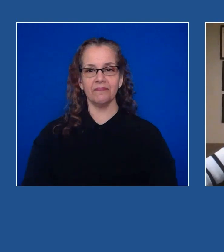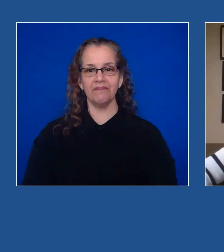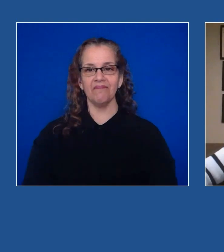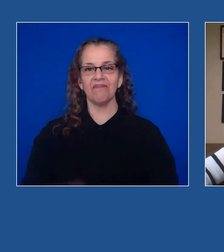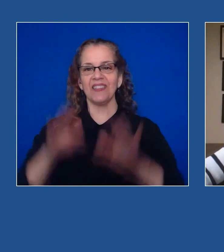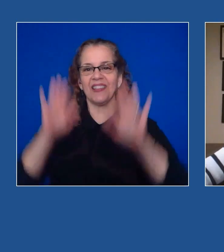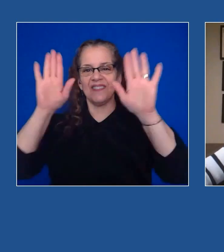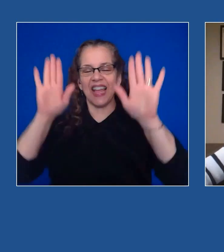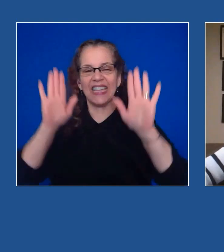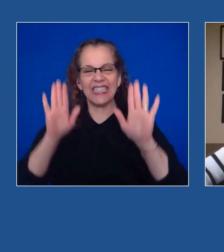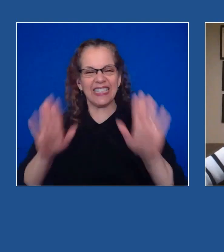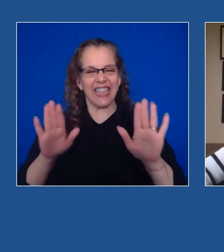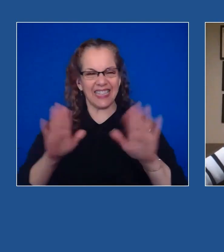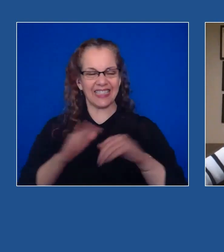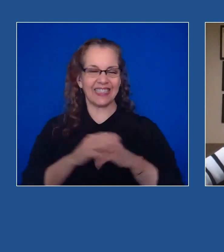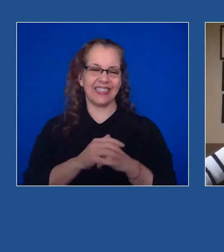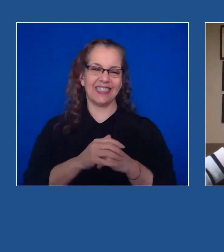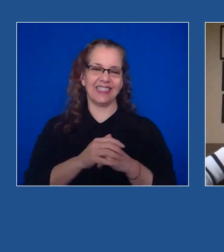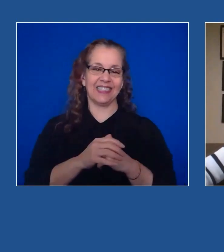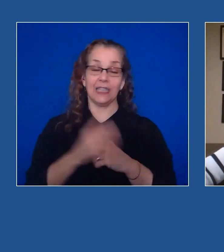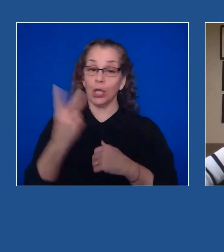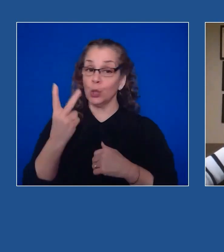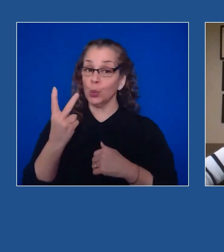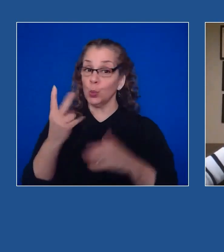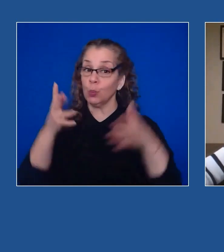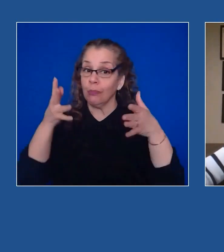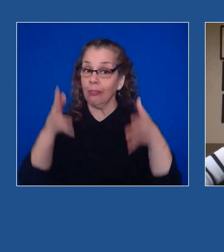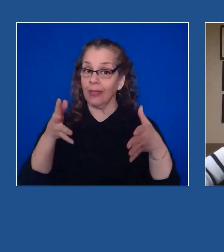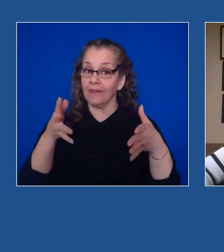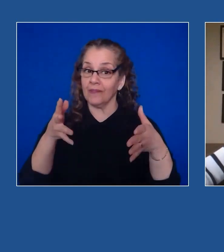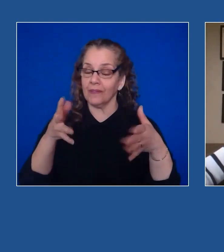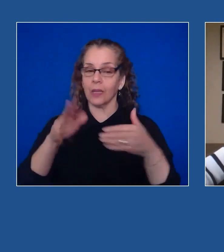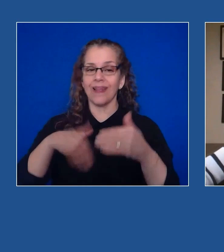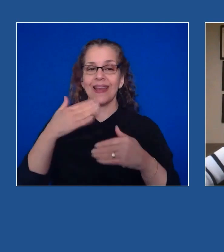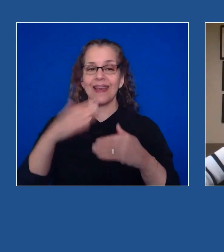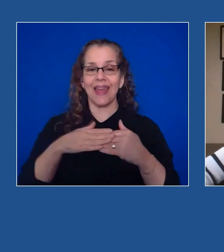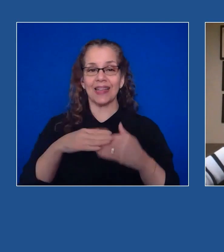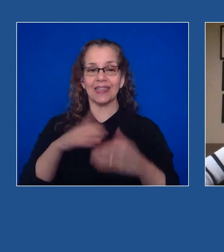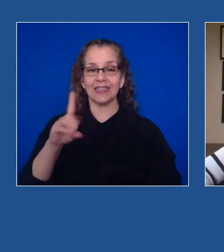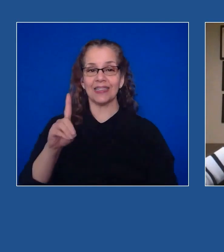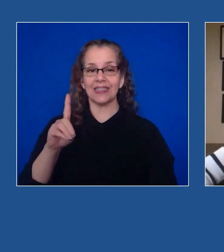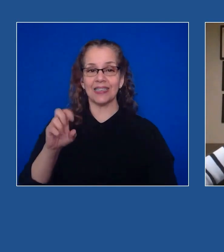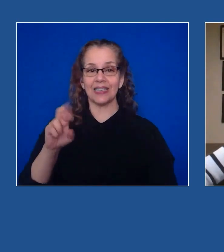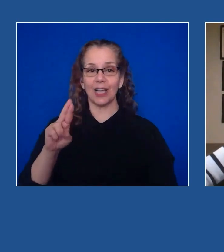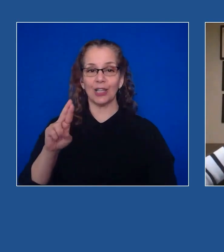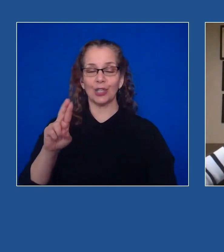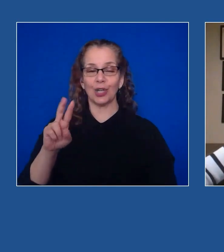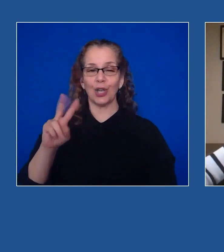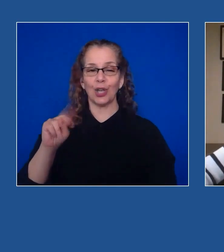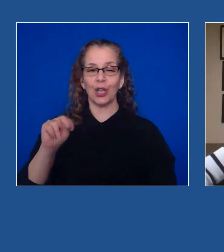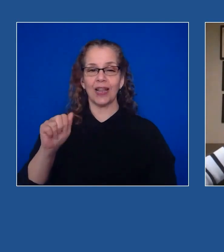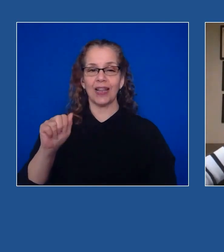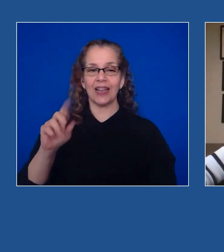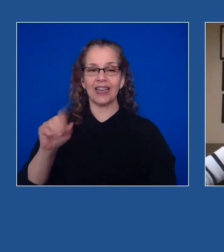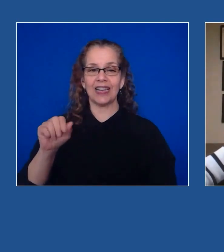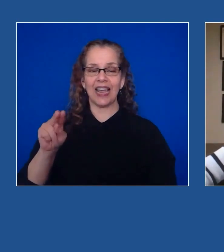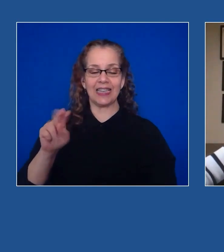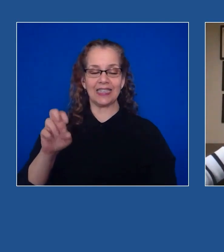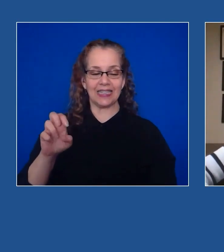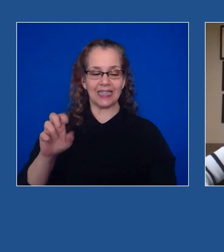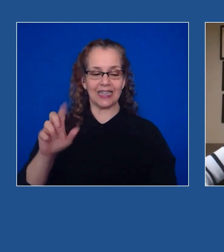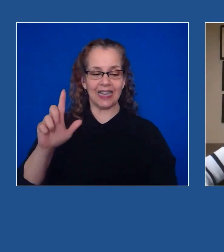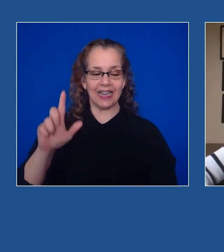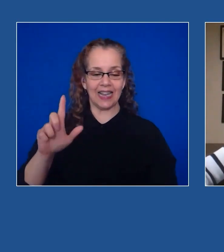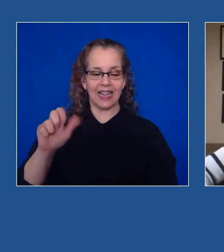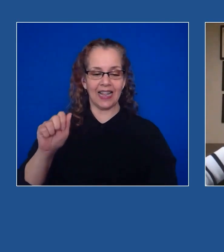Fantastic job. Only two more now. So next is Dr. Nadine Leriviere. Those of you who joined us last